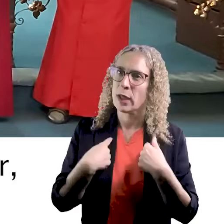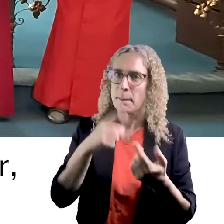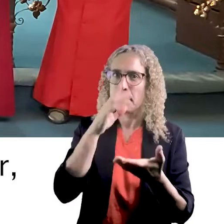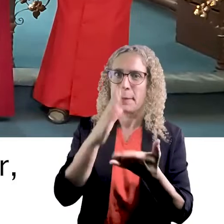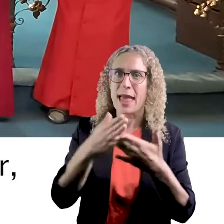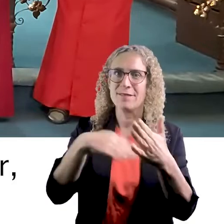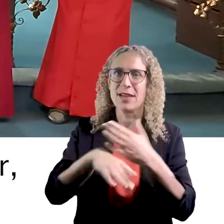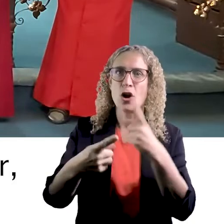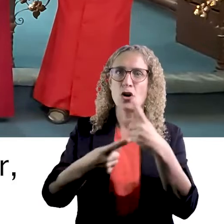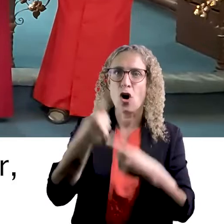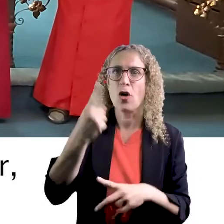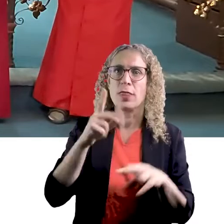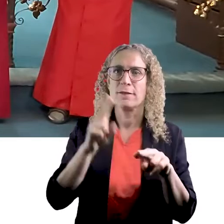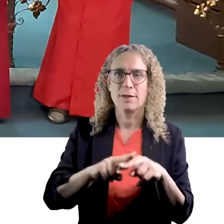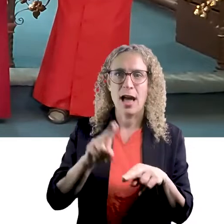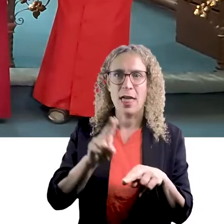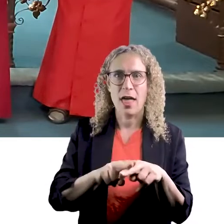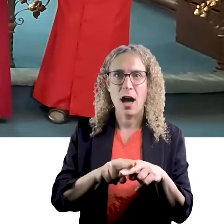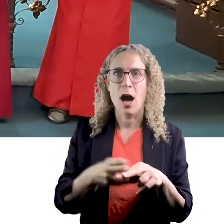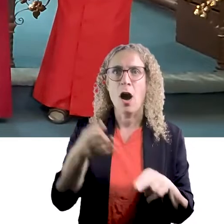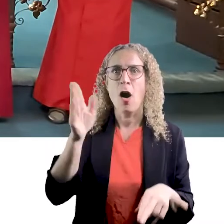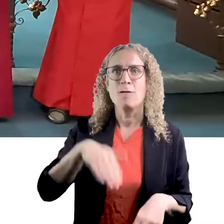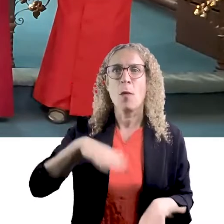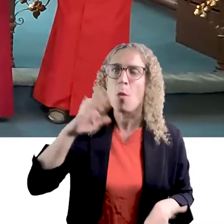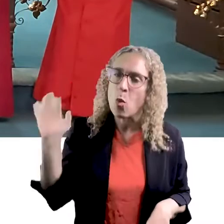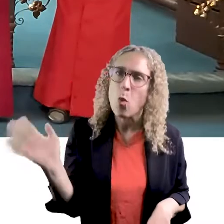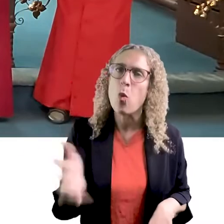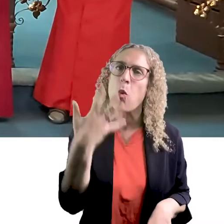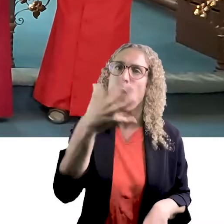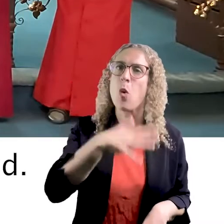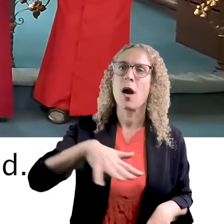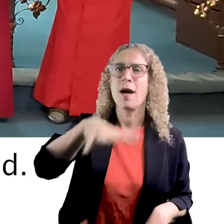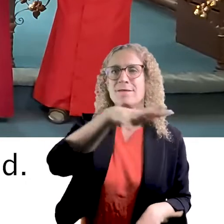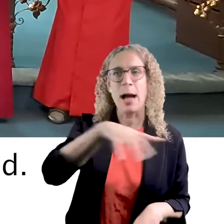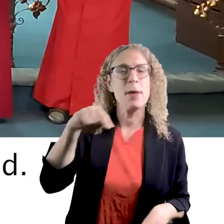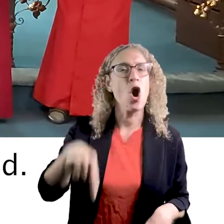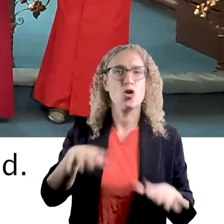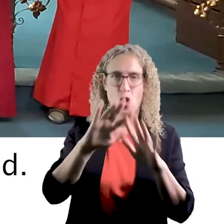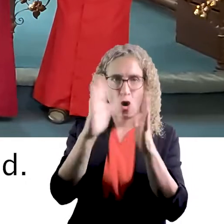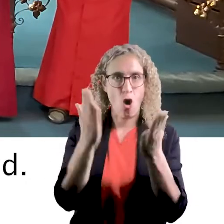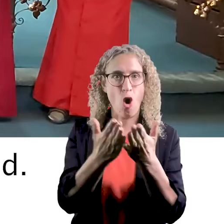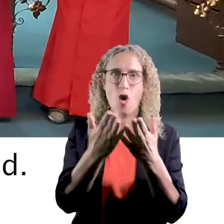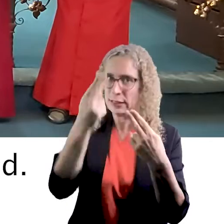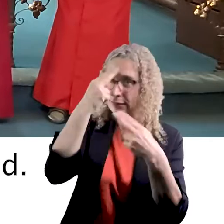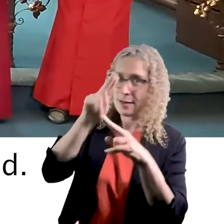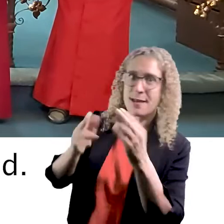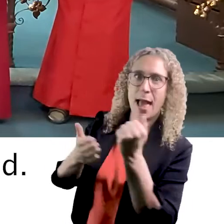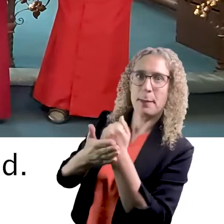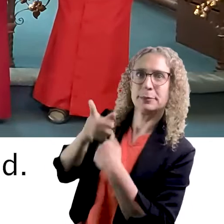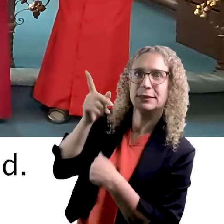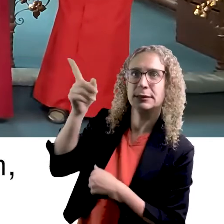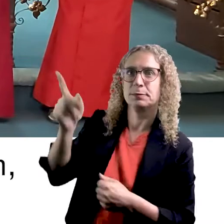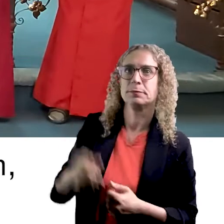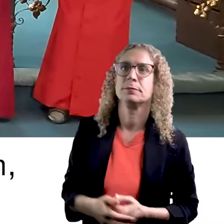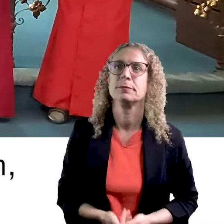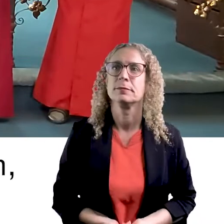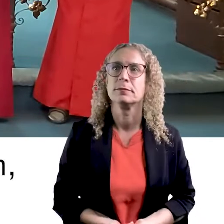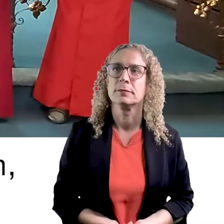We believe in God the Father, from whom every family in heaven and on earth is